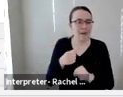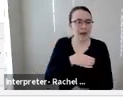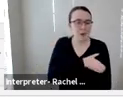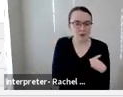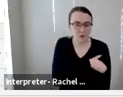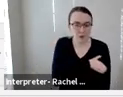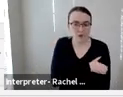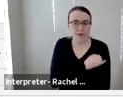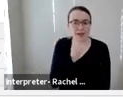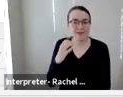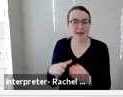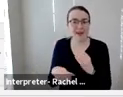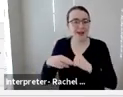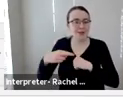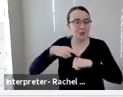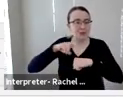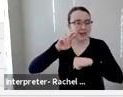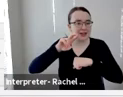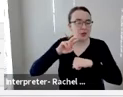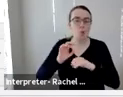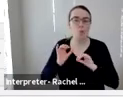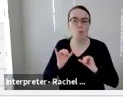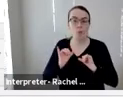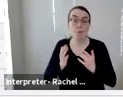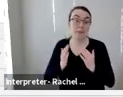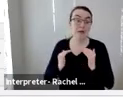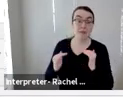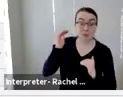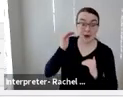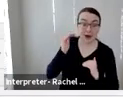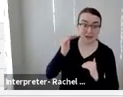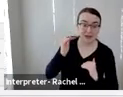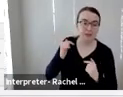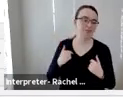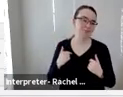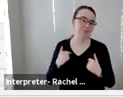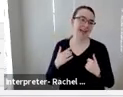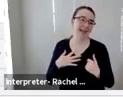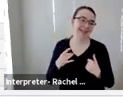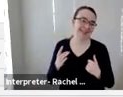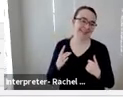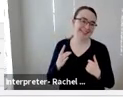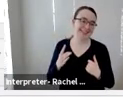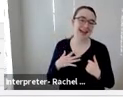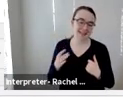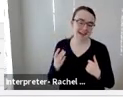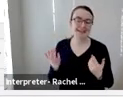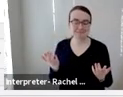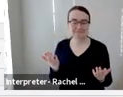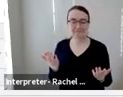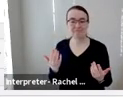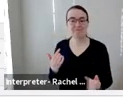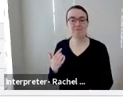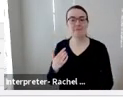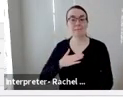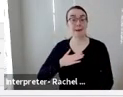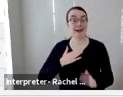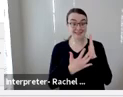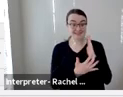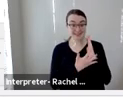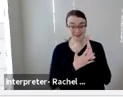give it those reflections. Maybe a little too much, but I really like that element to it. And I find that my